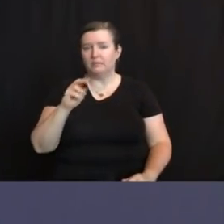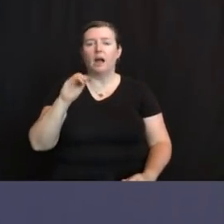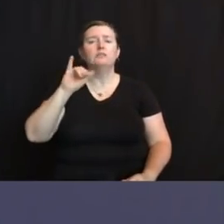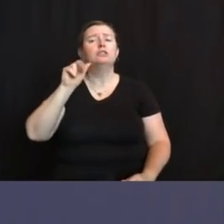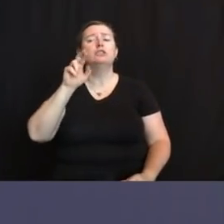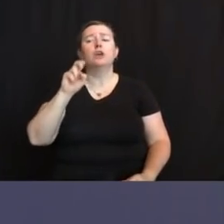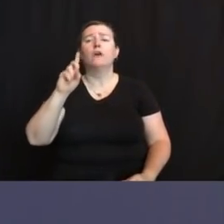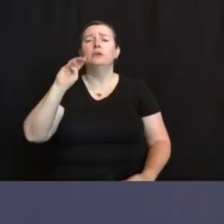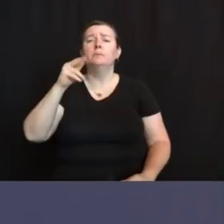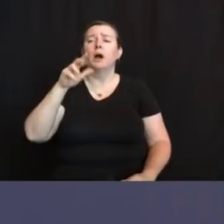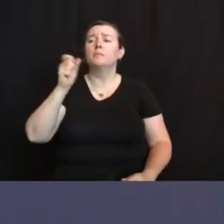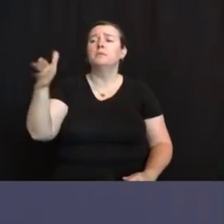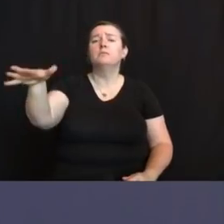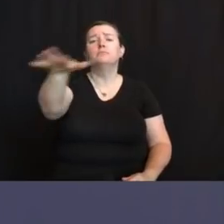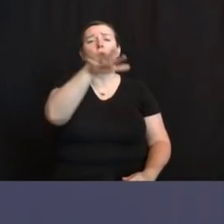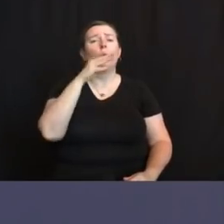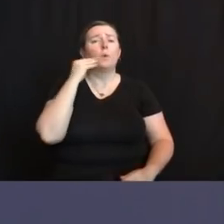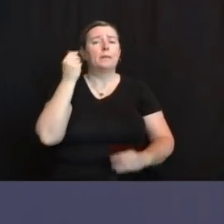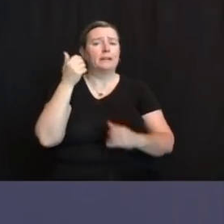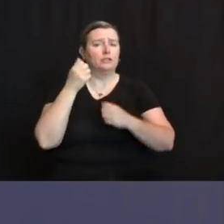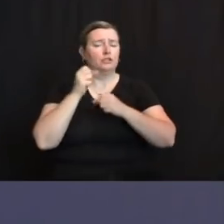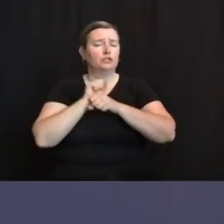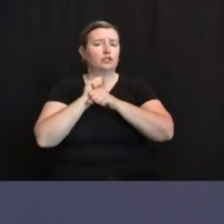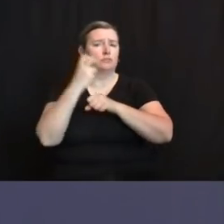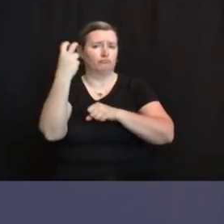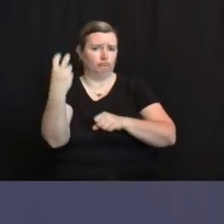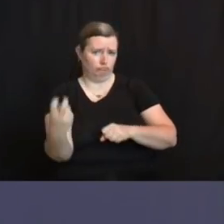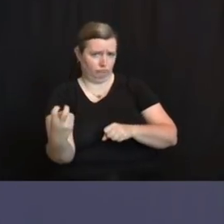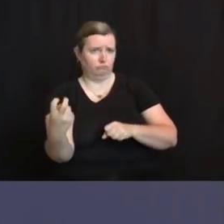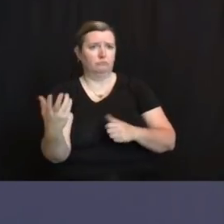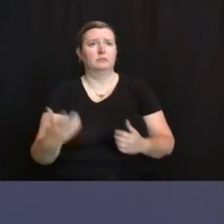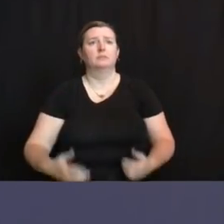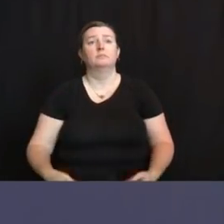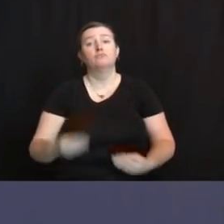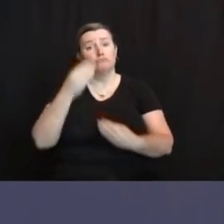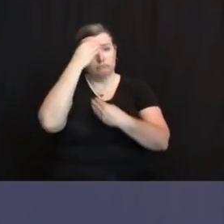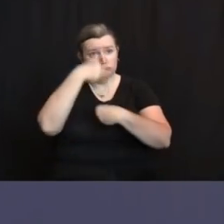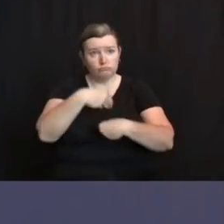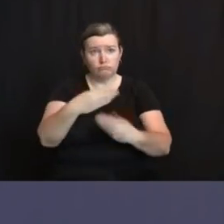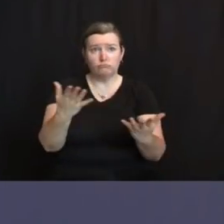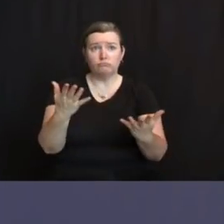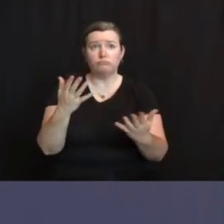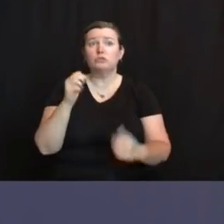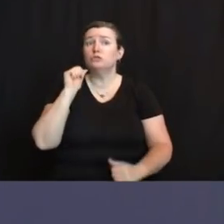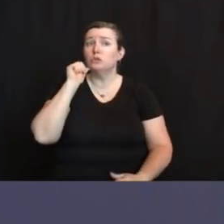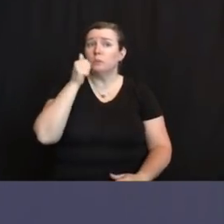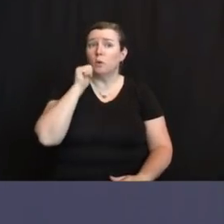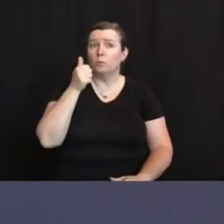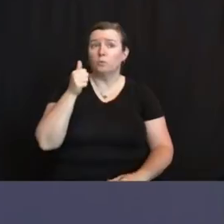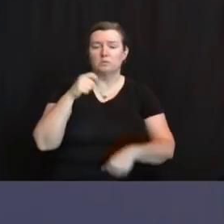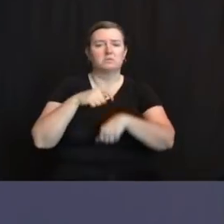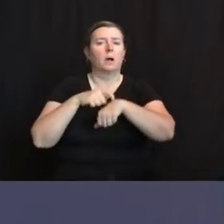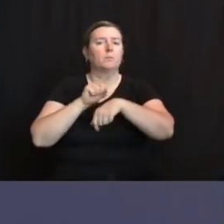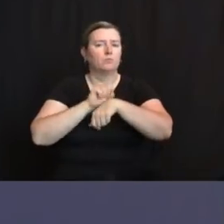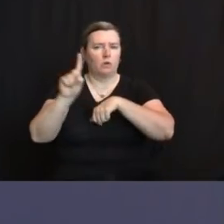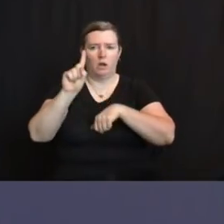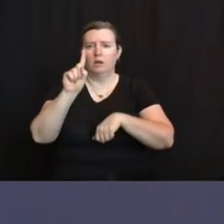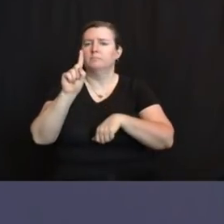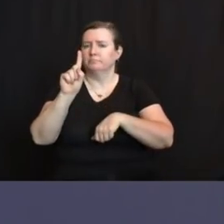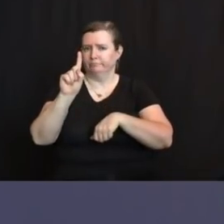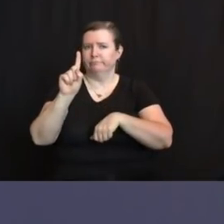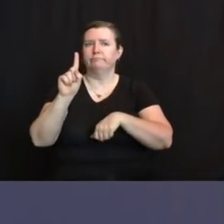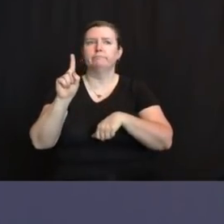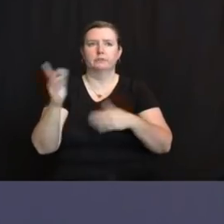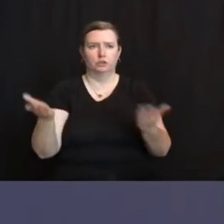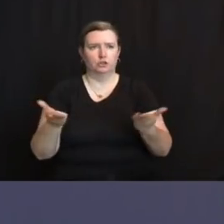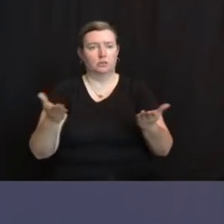Good afternoon, everyone. As a planning note, tomorrow, and we will be with you at 1 o'clock tomorrow as well, unless you hear otherwise, but I think it's